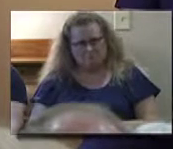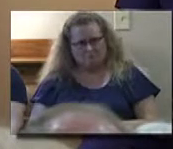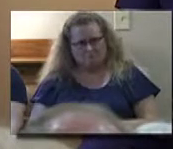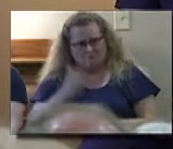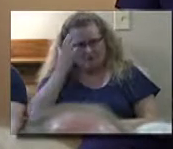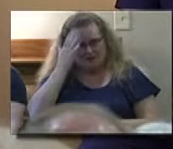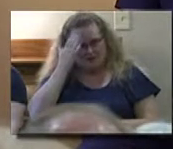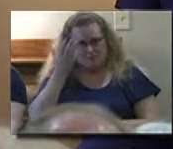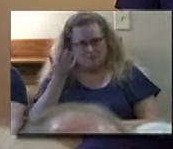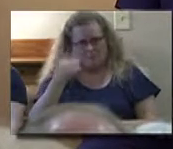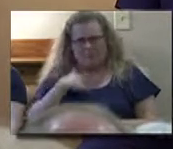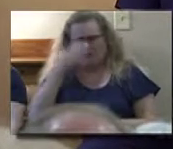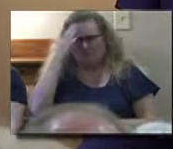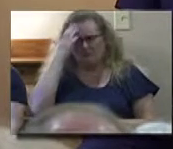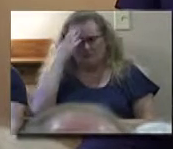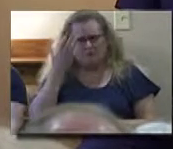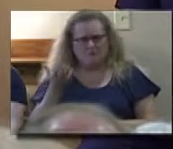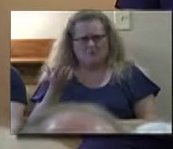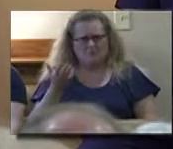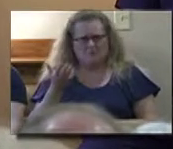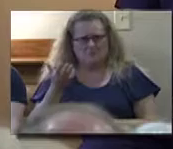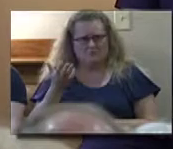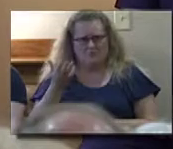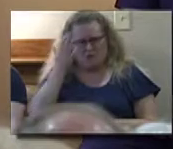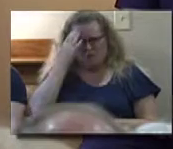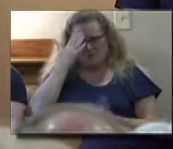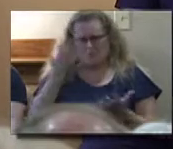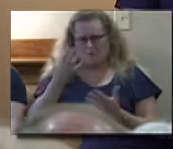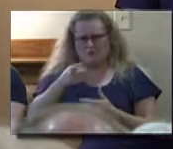And I did. I knew what she meant.